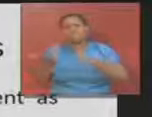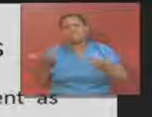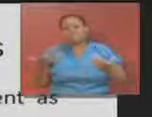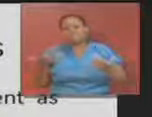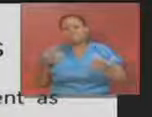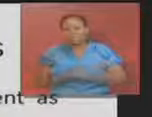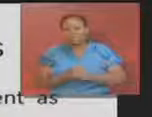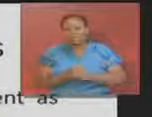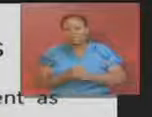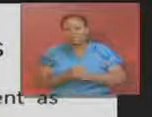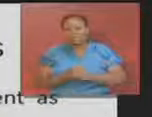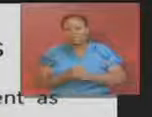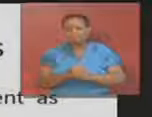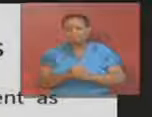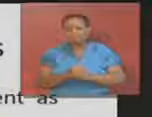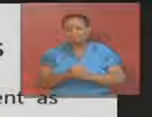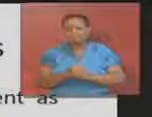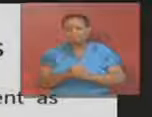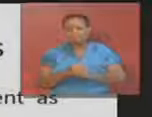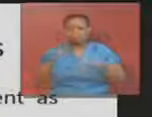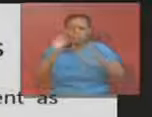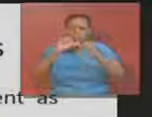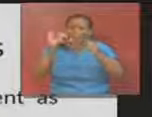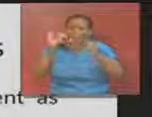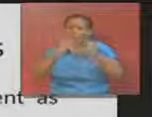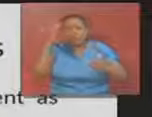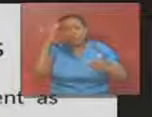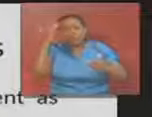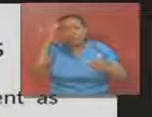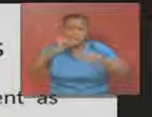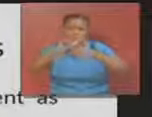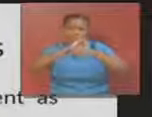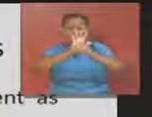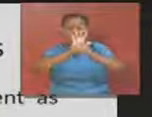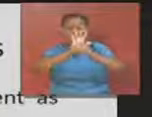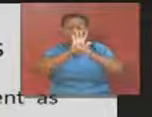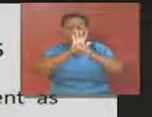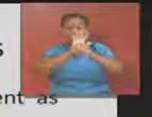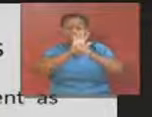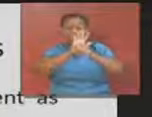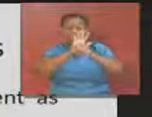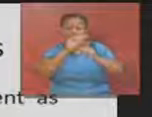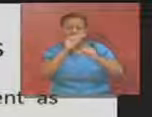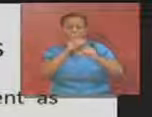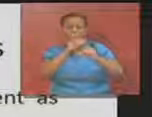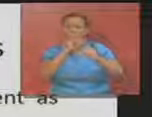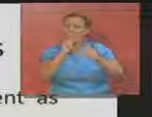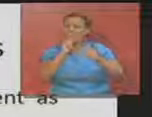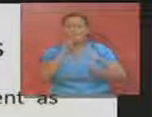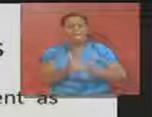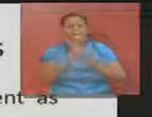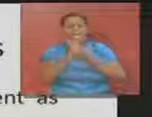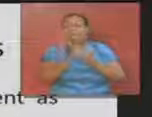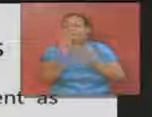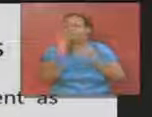had a deleterious effect in terms of people's healthcare status for these